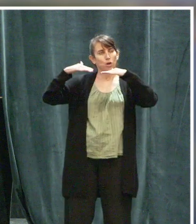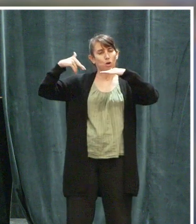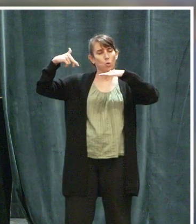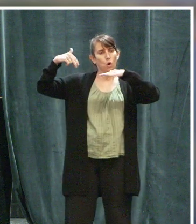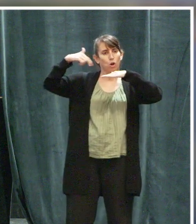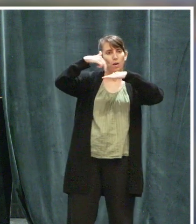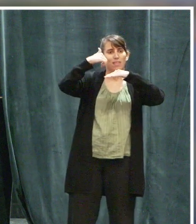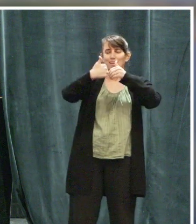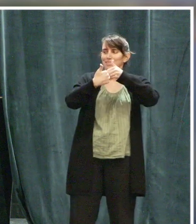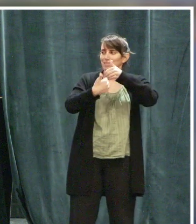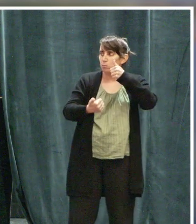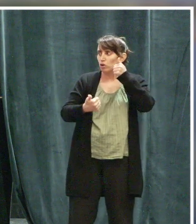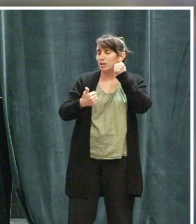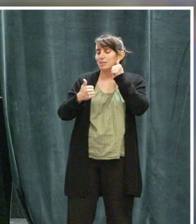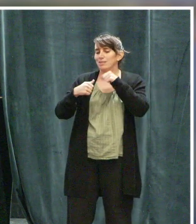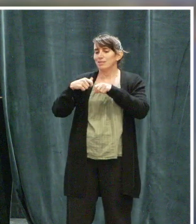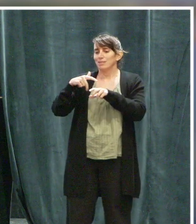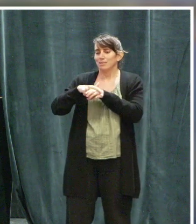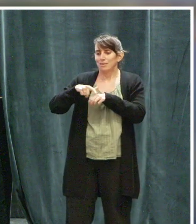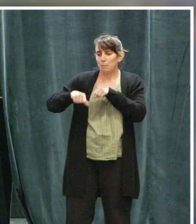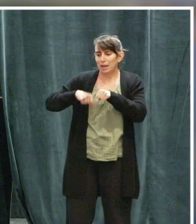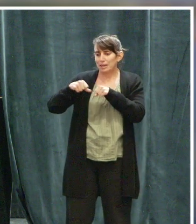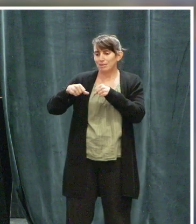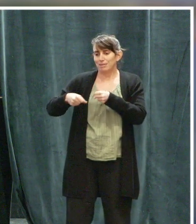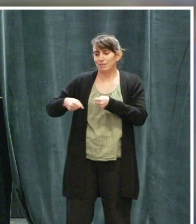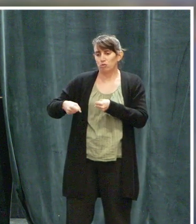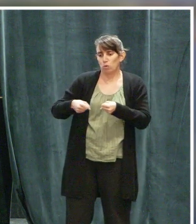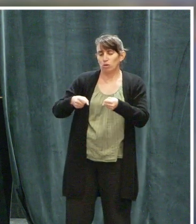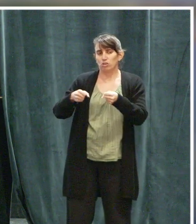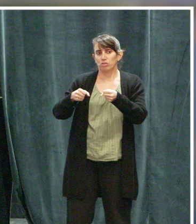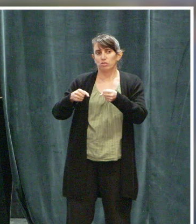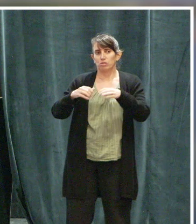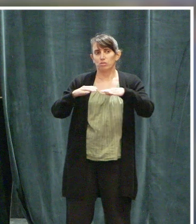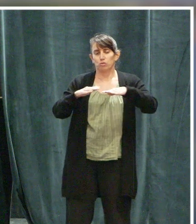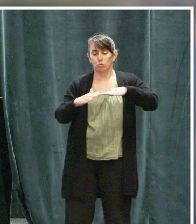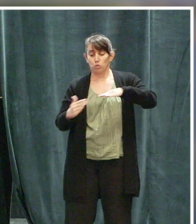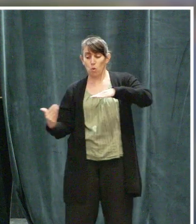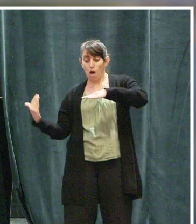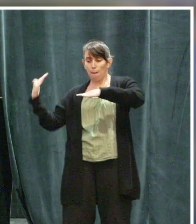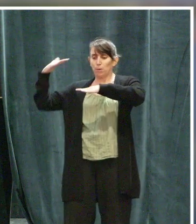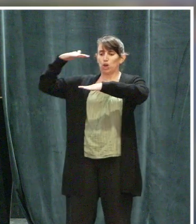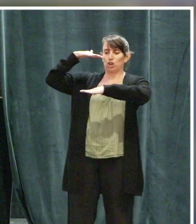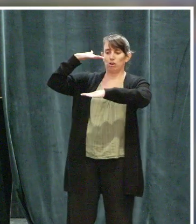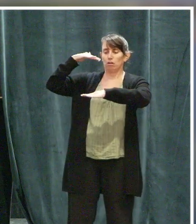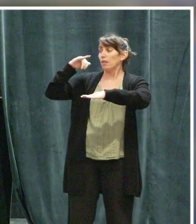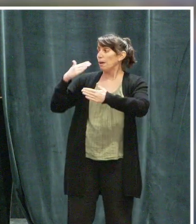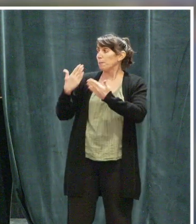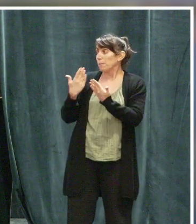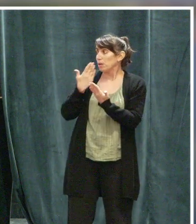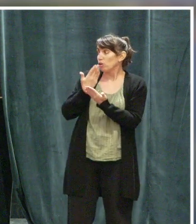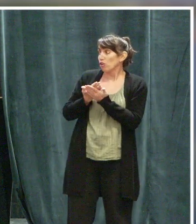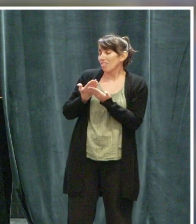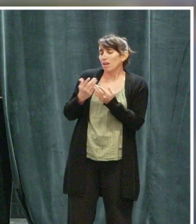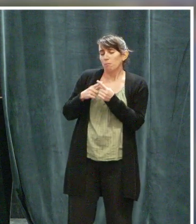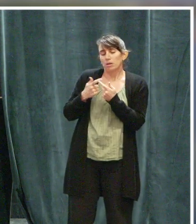traffic of bikes and scooters and everything else on the lower to the upper, which might be a good thing, but it's certainly a